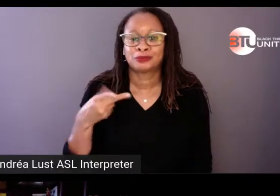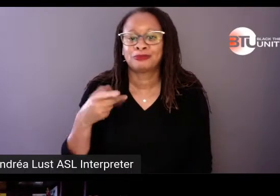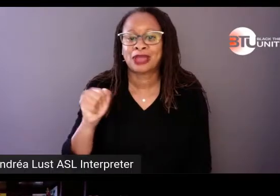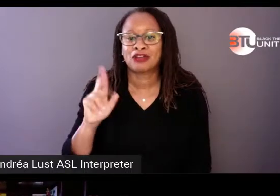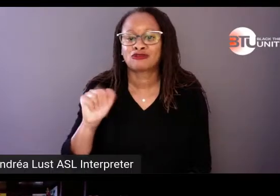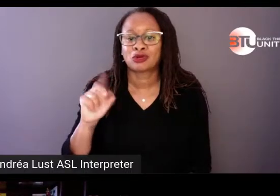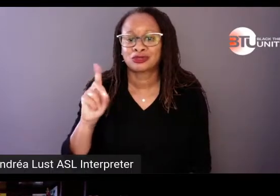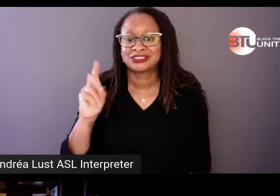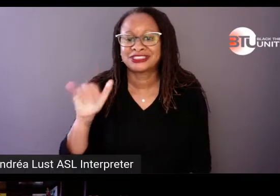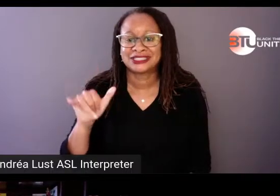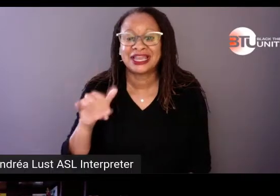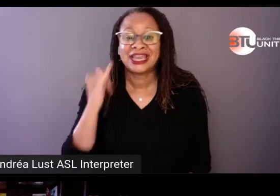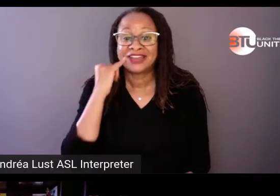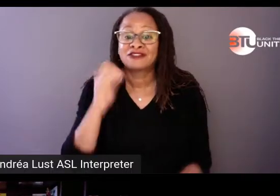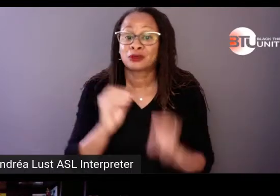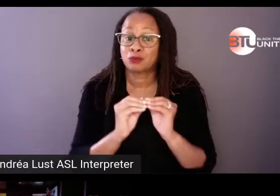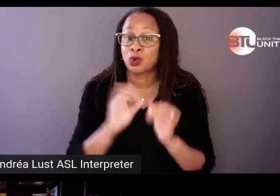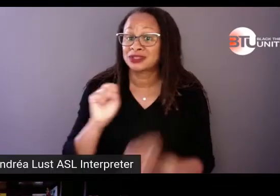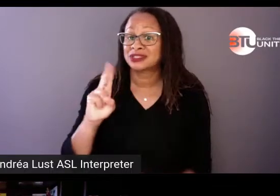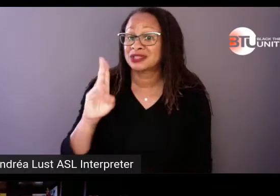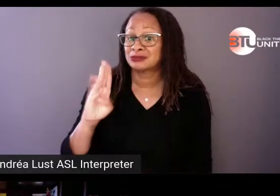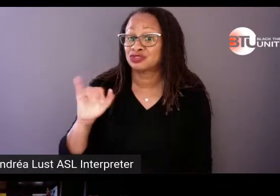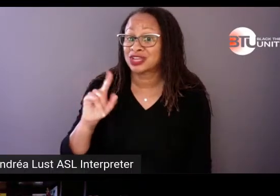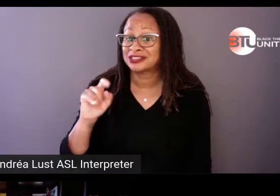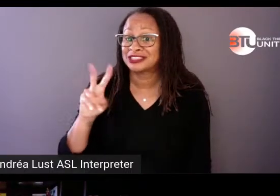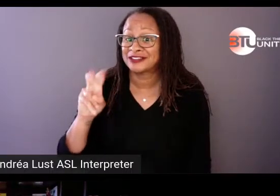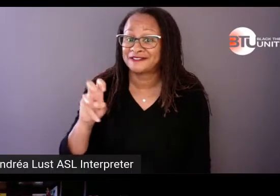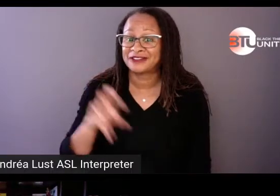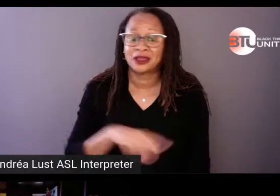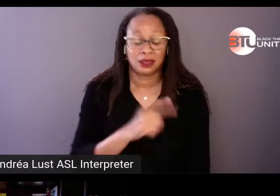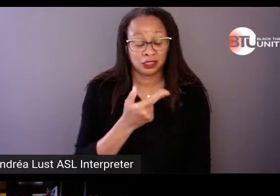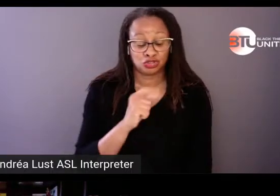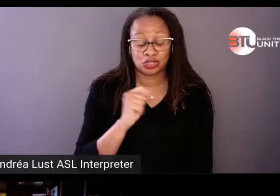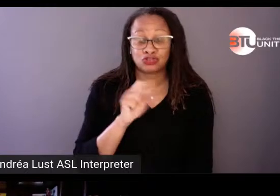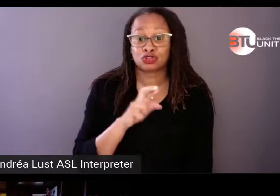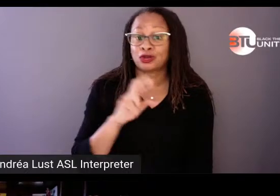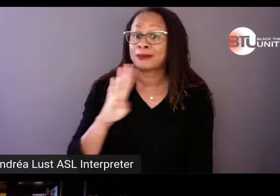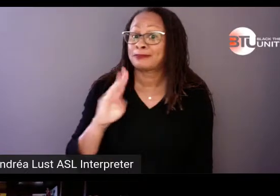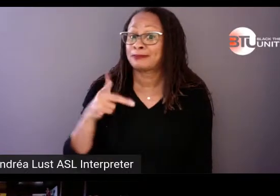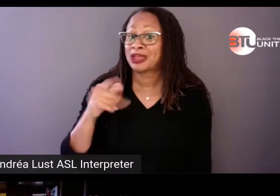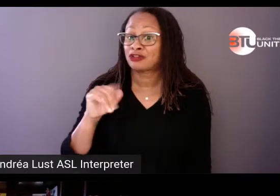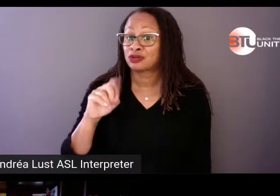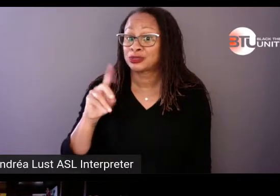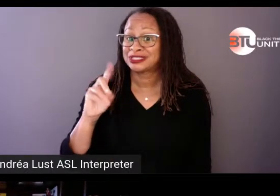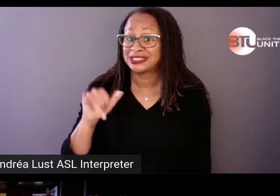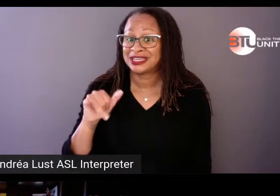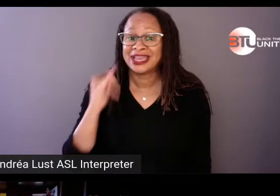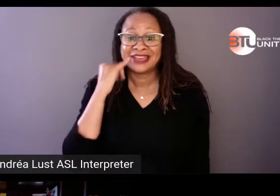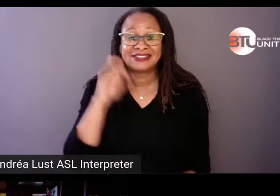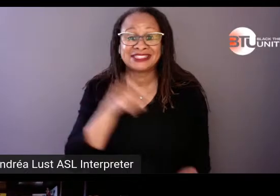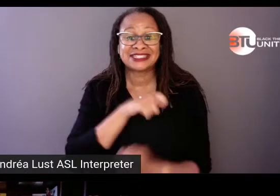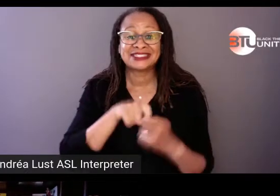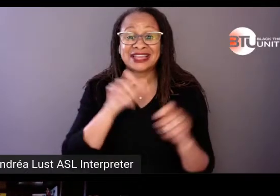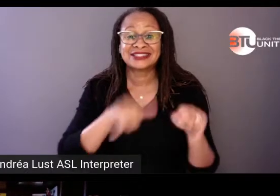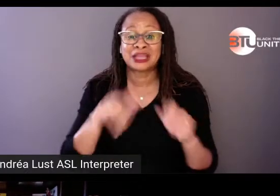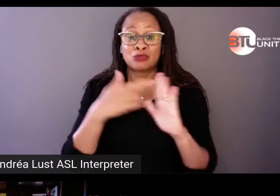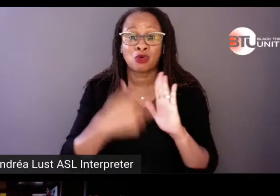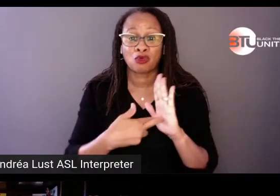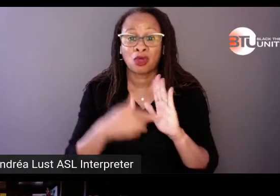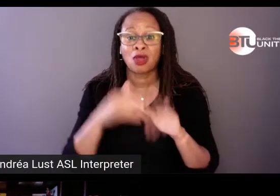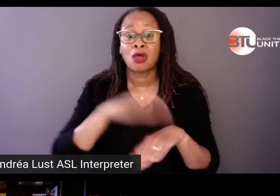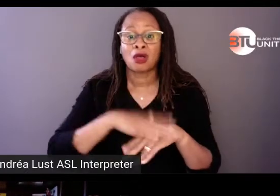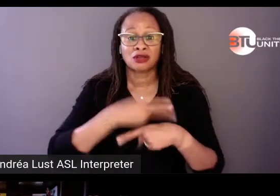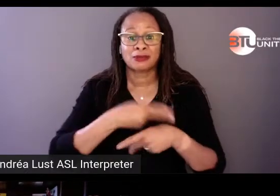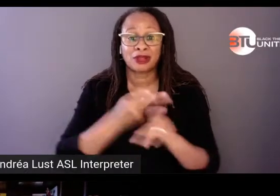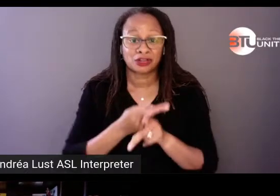those things if they're more subjective. Mm-hmm. Certainly, gender parity, if it's an exact same role on a